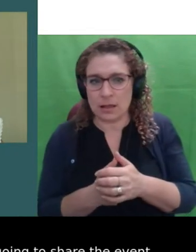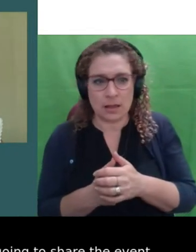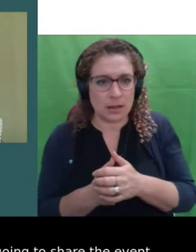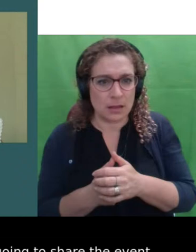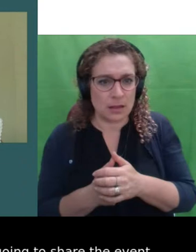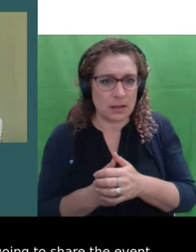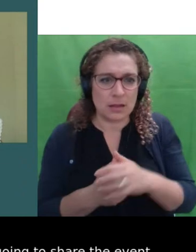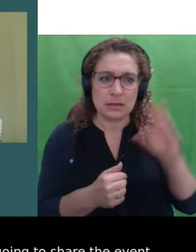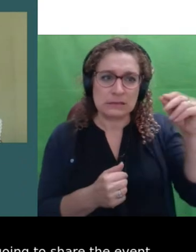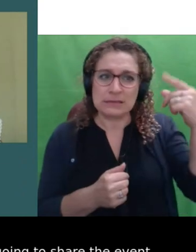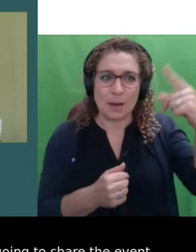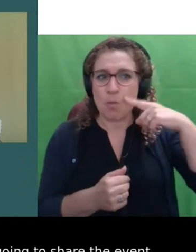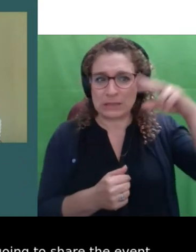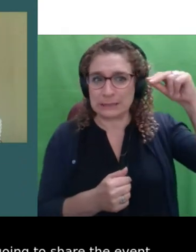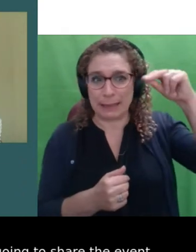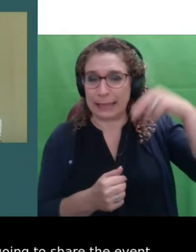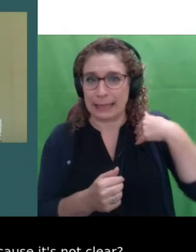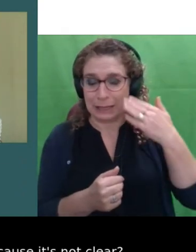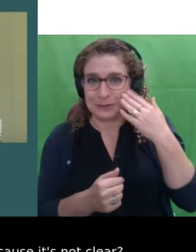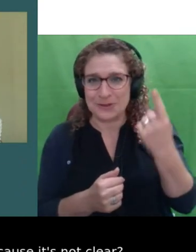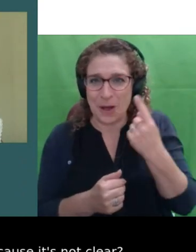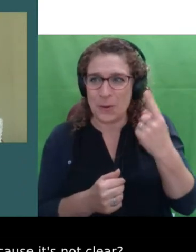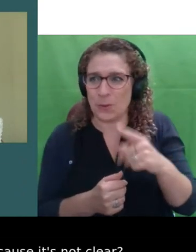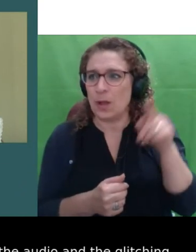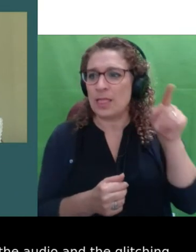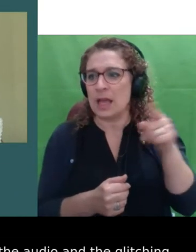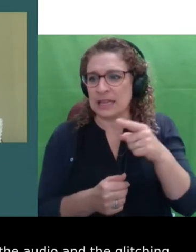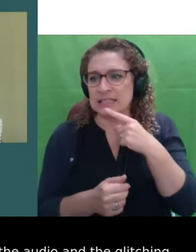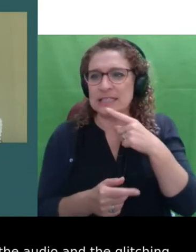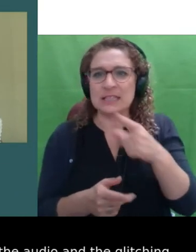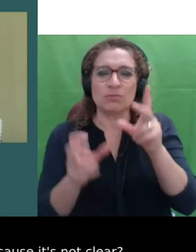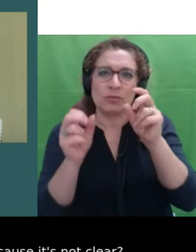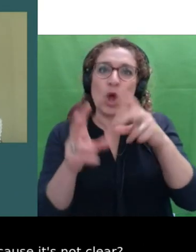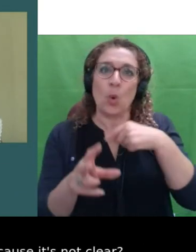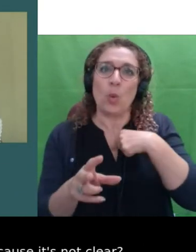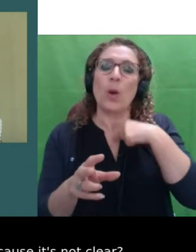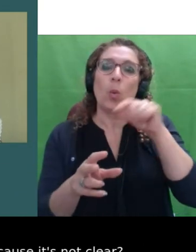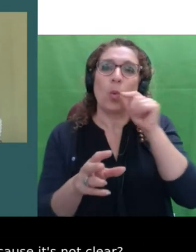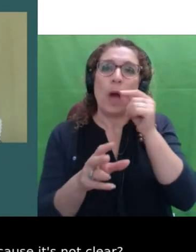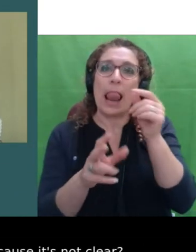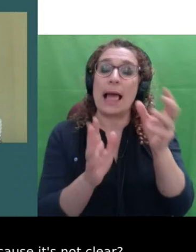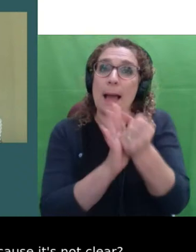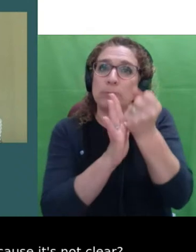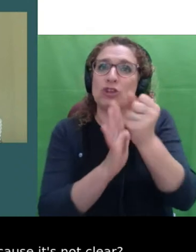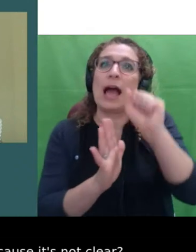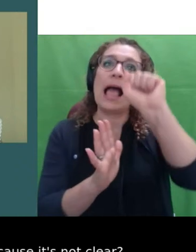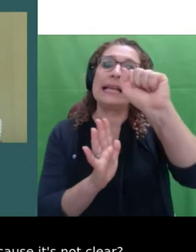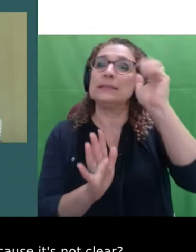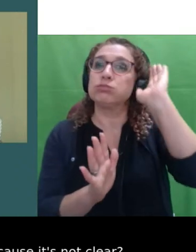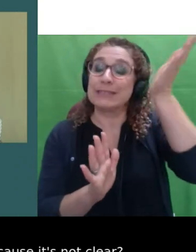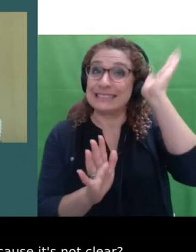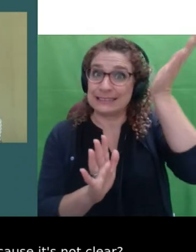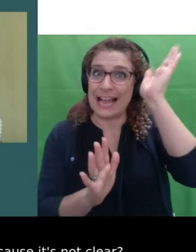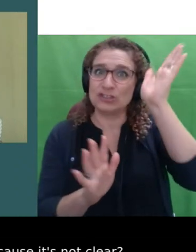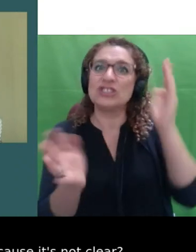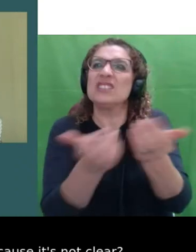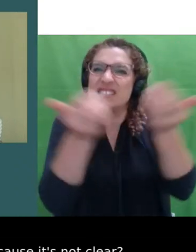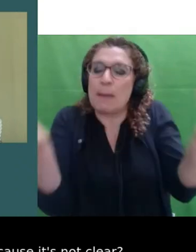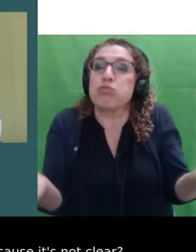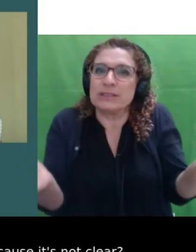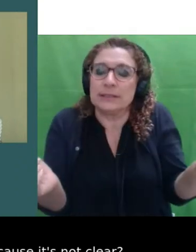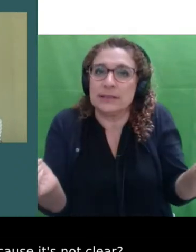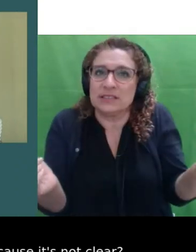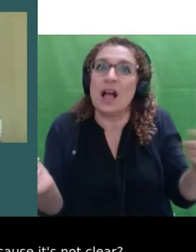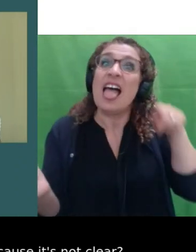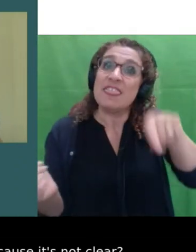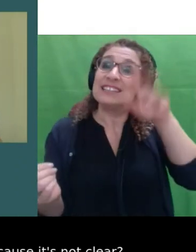um so we'll um capture the presentation from james separately and we'll